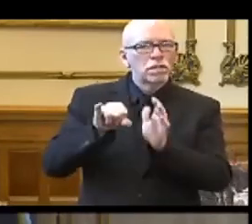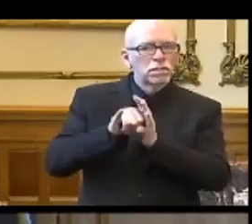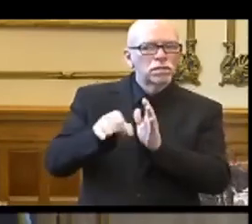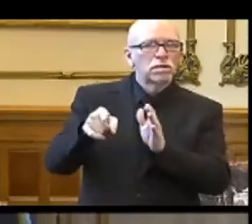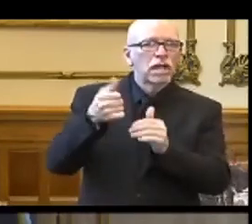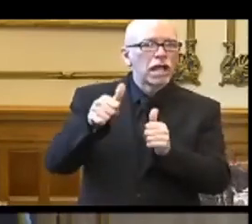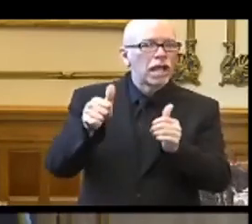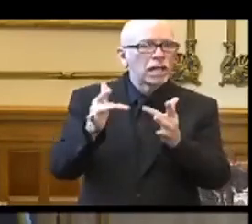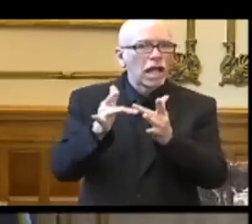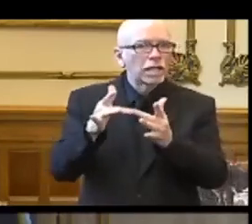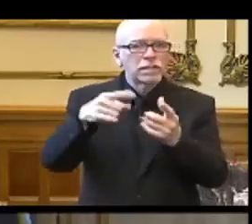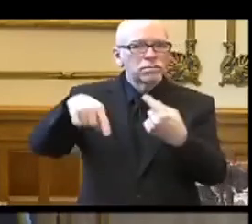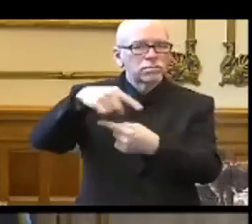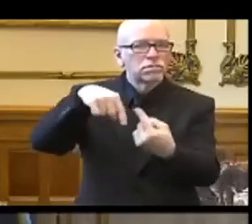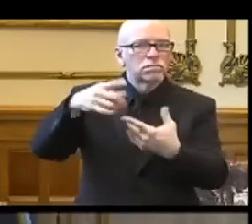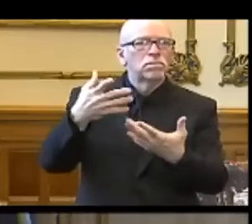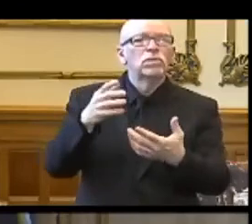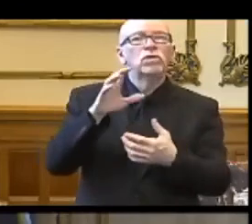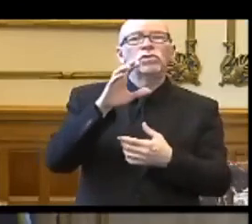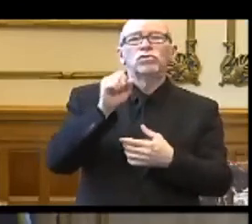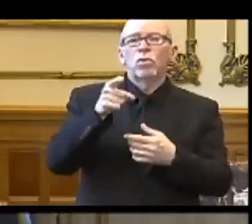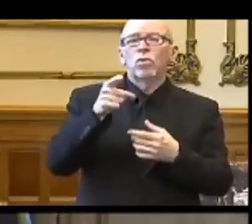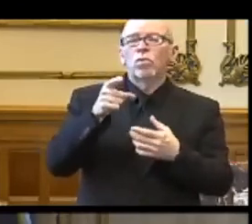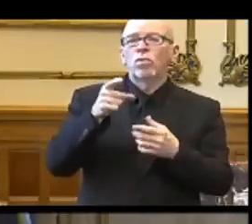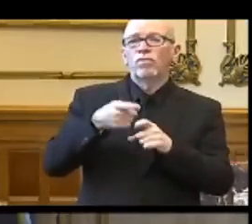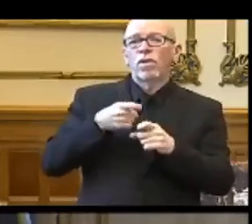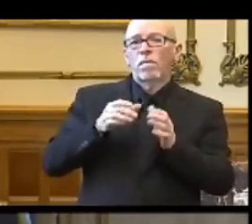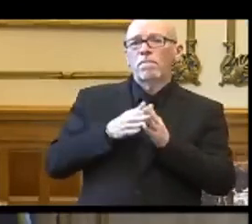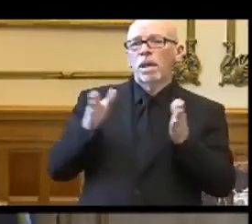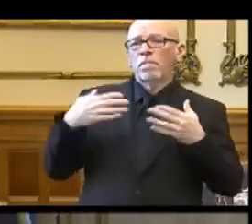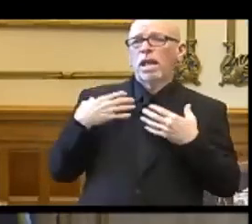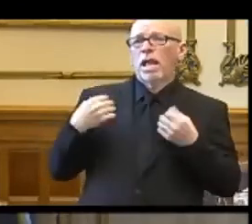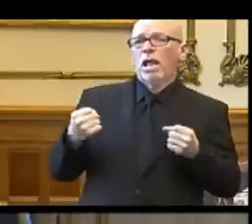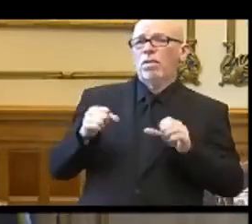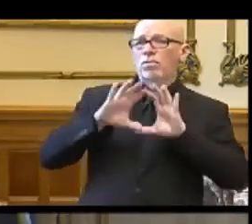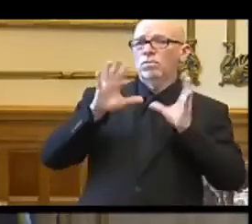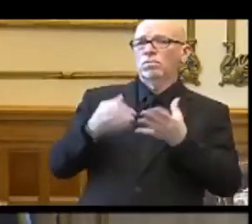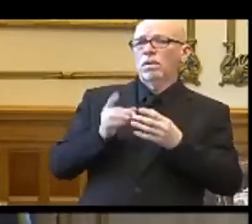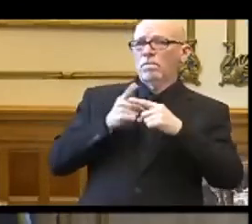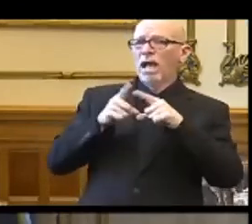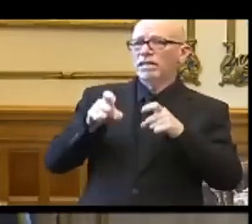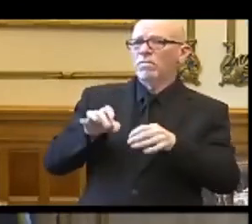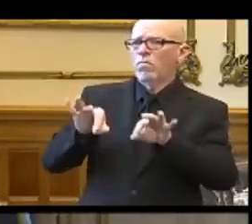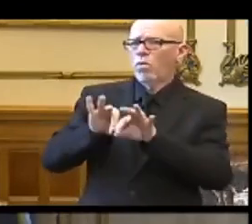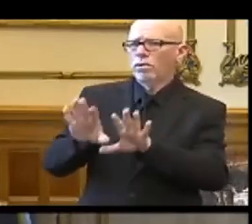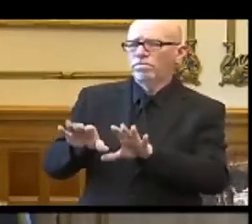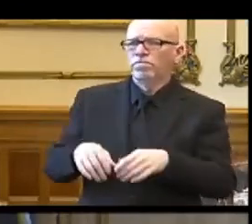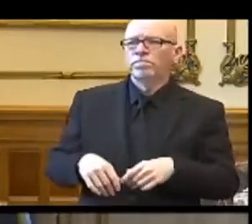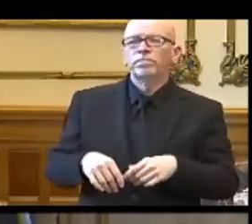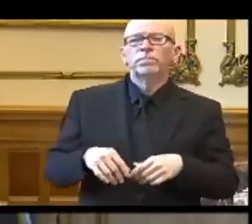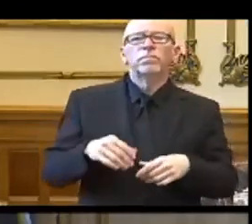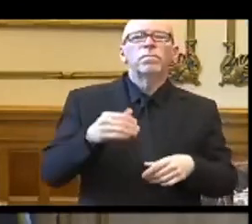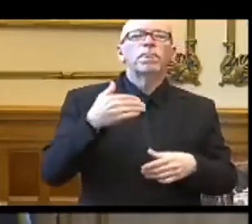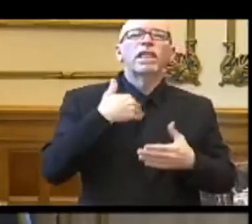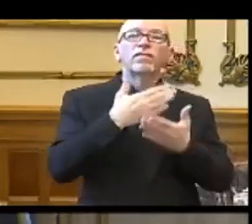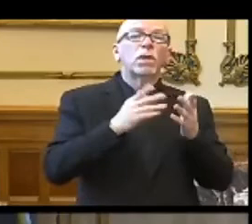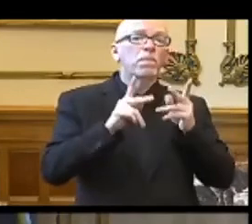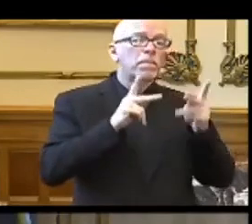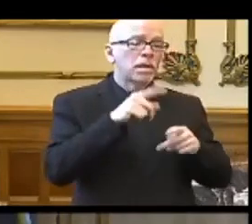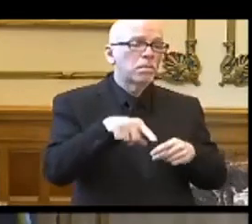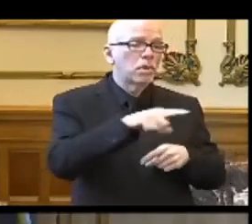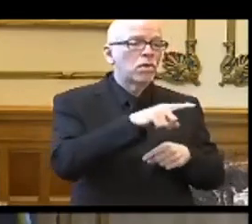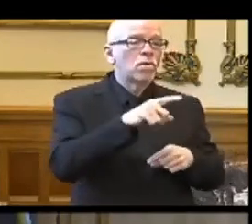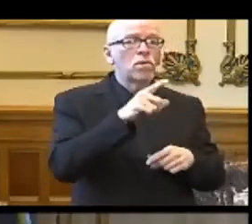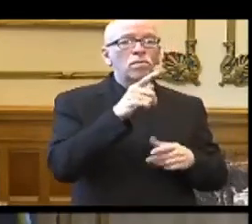close contacts they might have had. So from a public health perspective, the positive test is important. There are individuals that